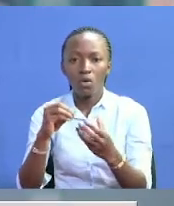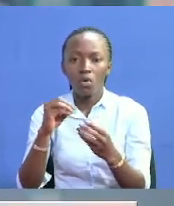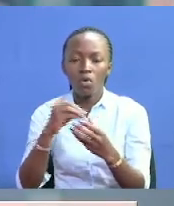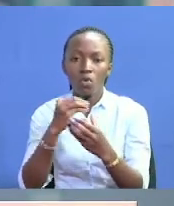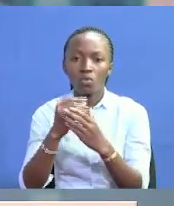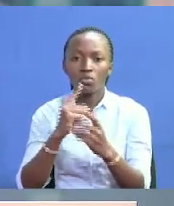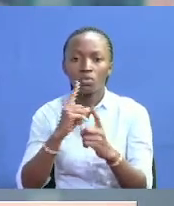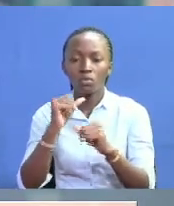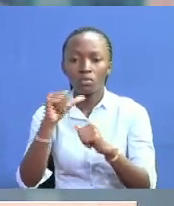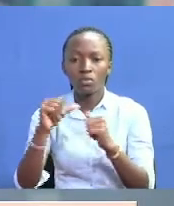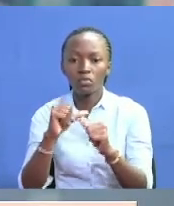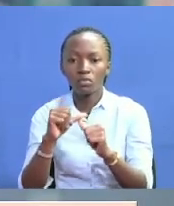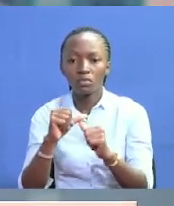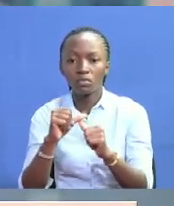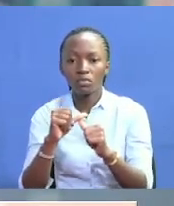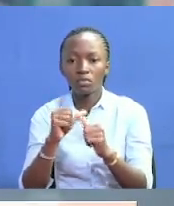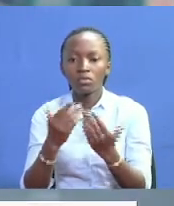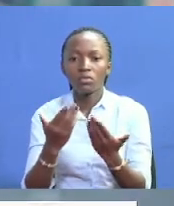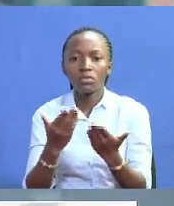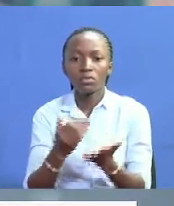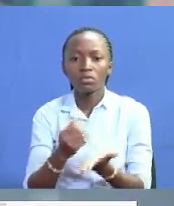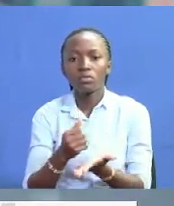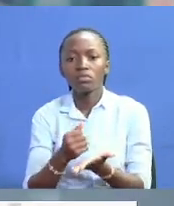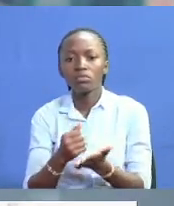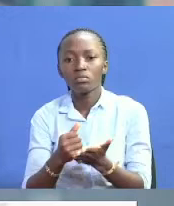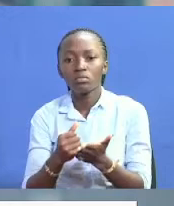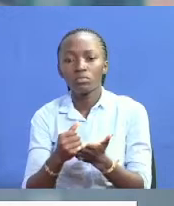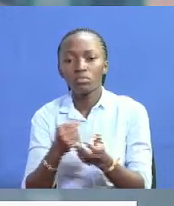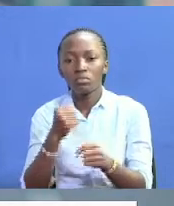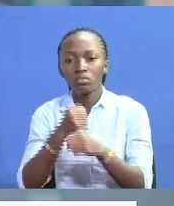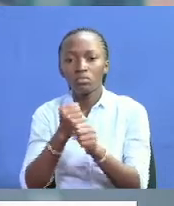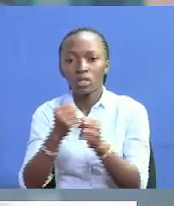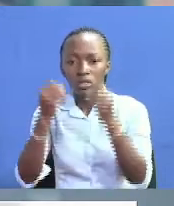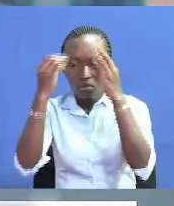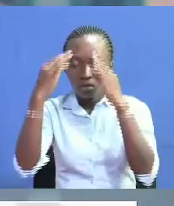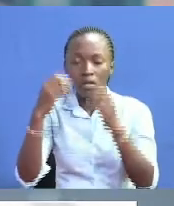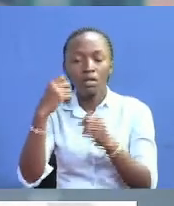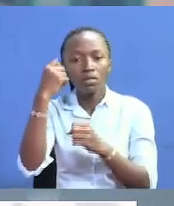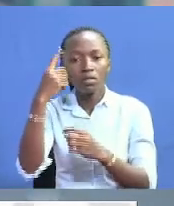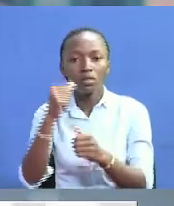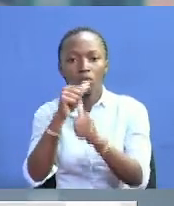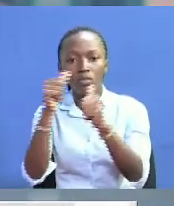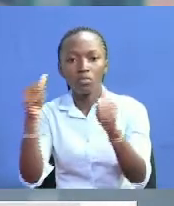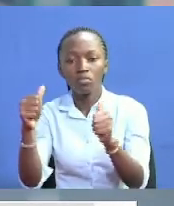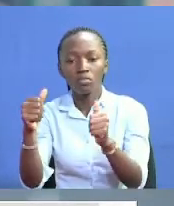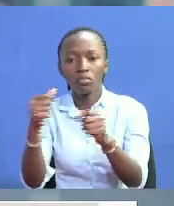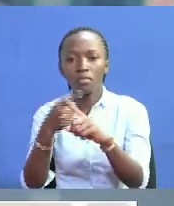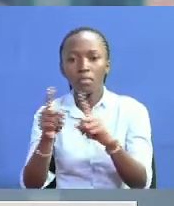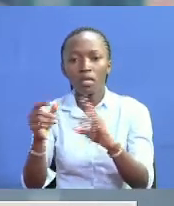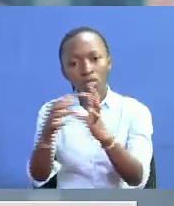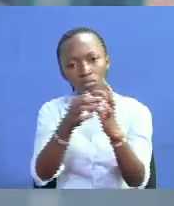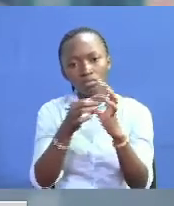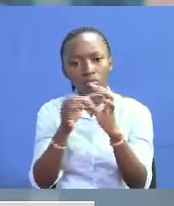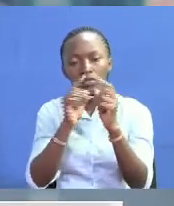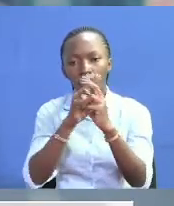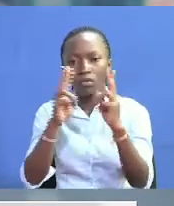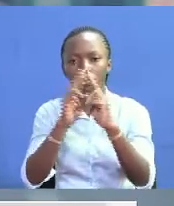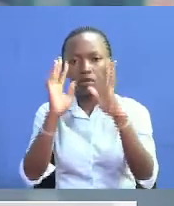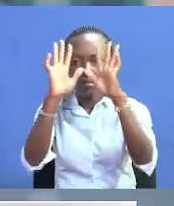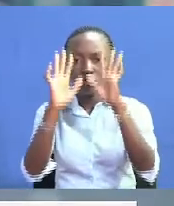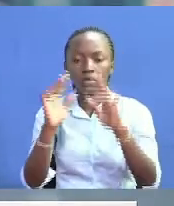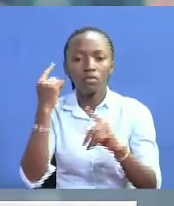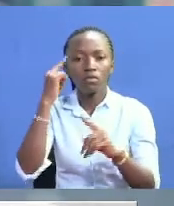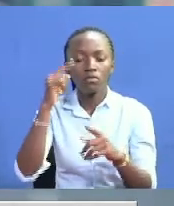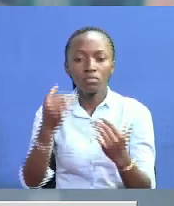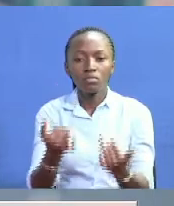more to accommodate our students. And as he said, a unifying factor is very, very important. I think this is a moment to call to action